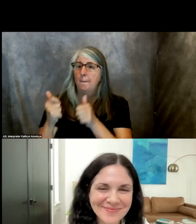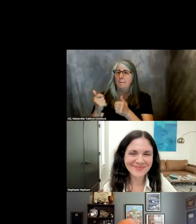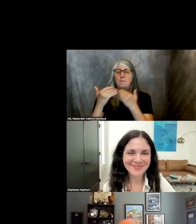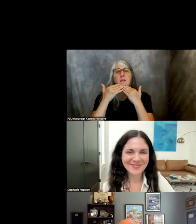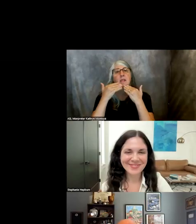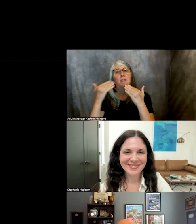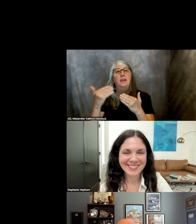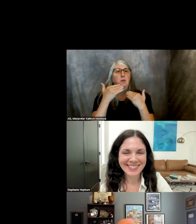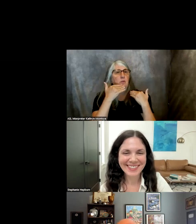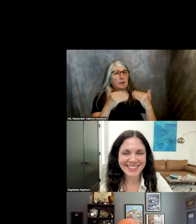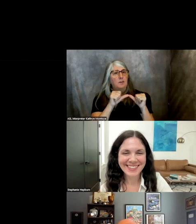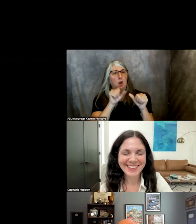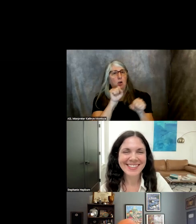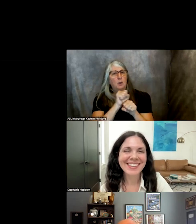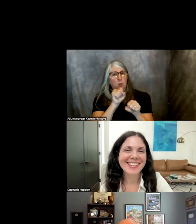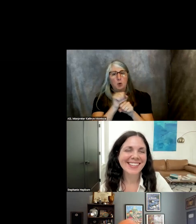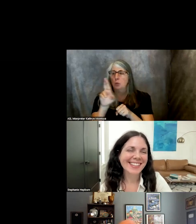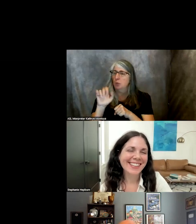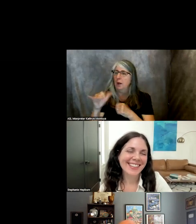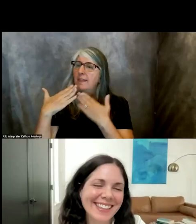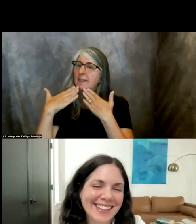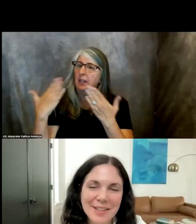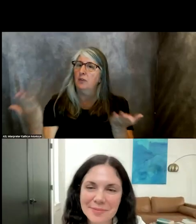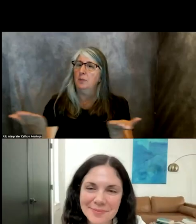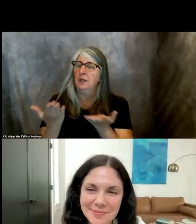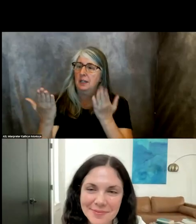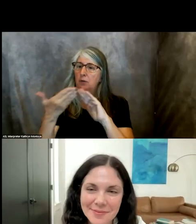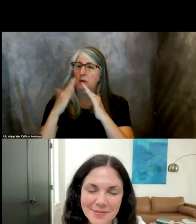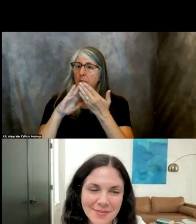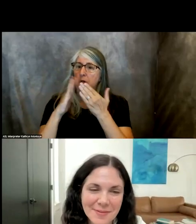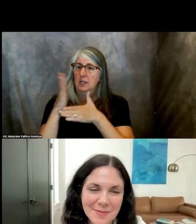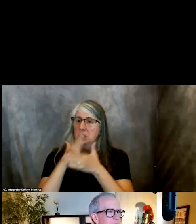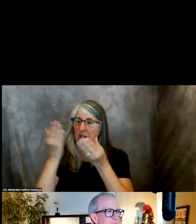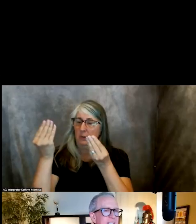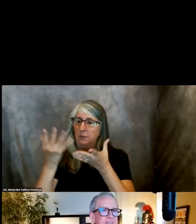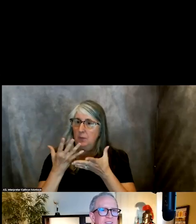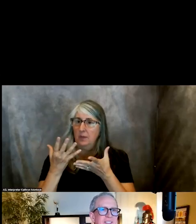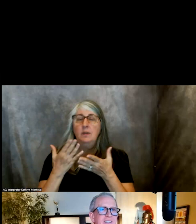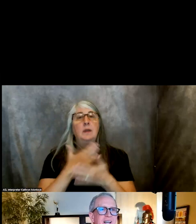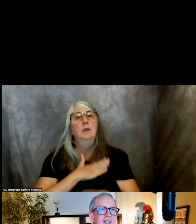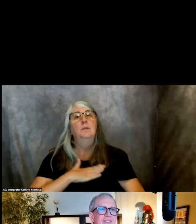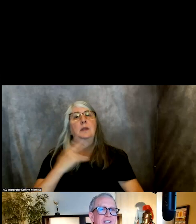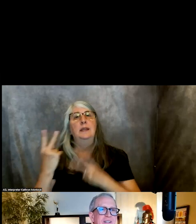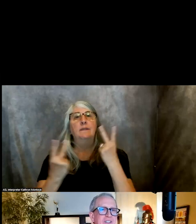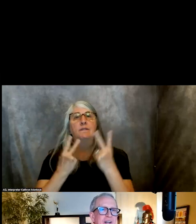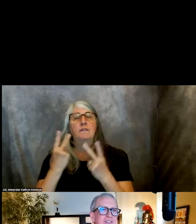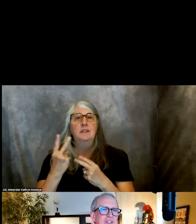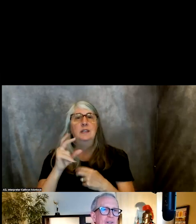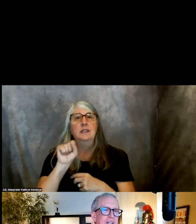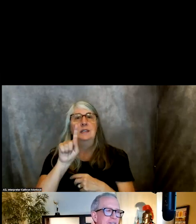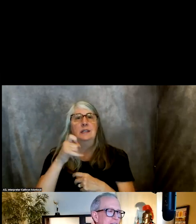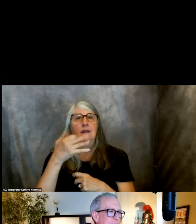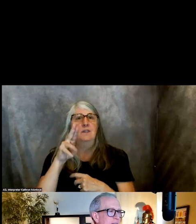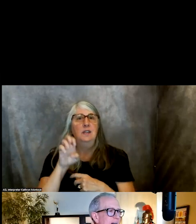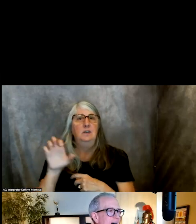you for your ongoing work. Raymond, thanks for being in the community and for sharing with us. And please visit Stephanie's Crisis